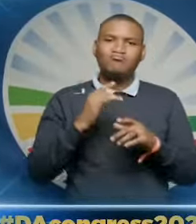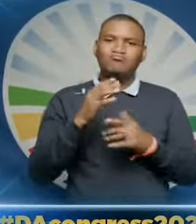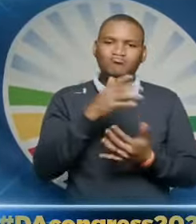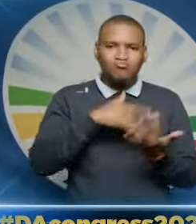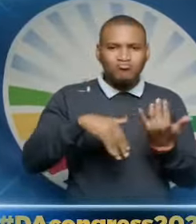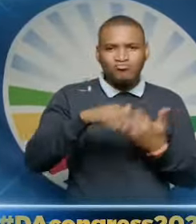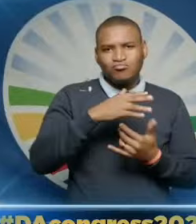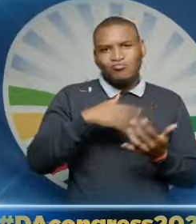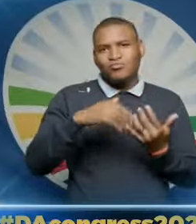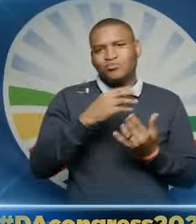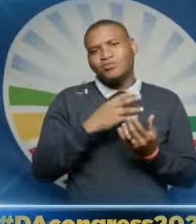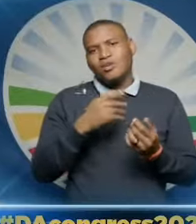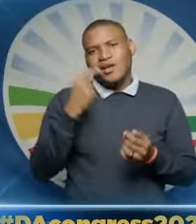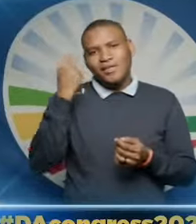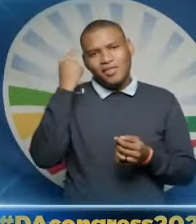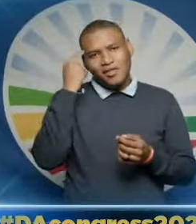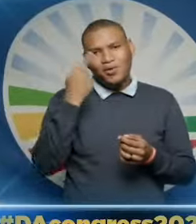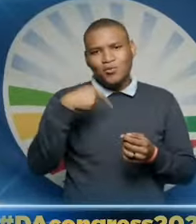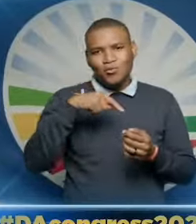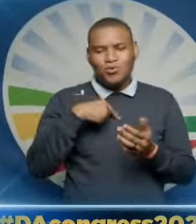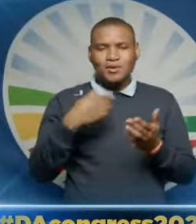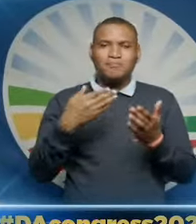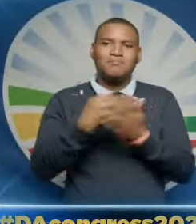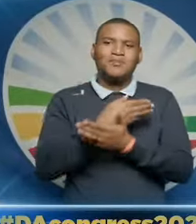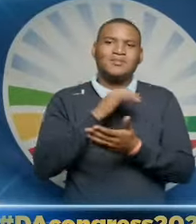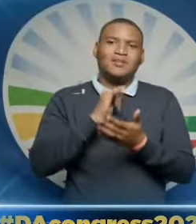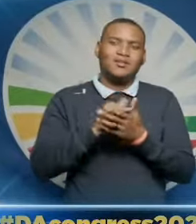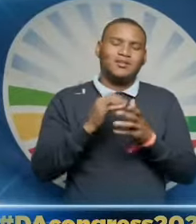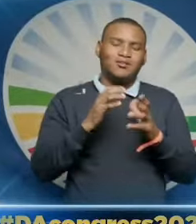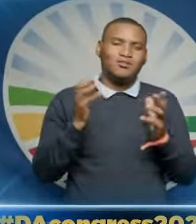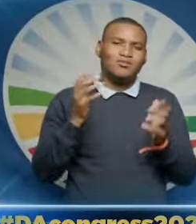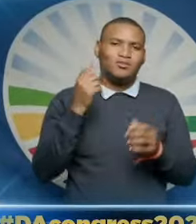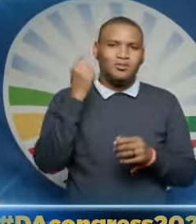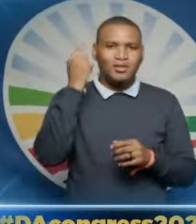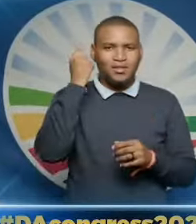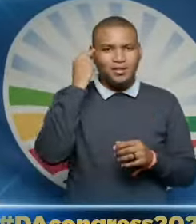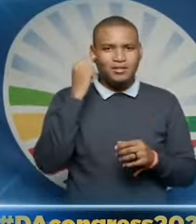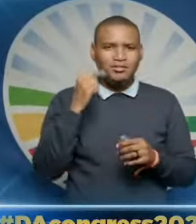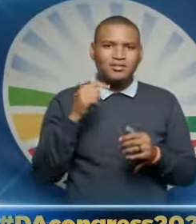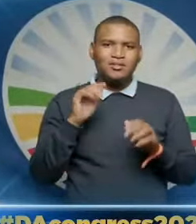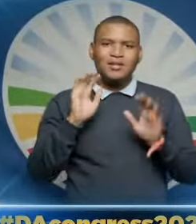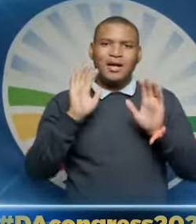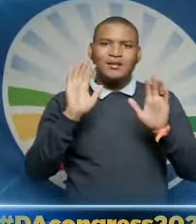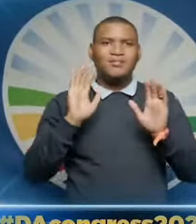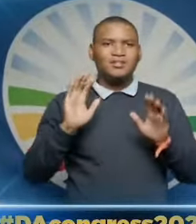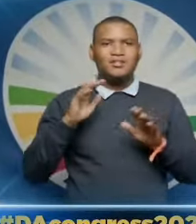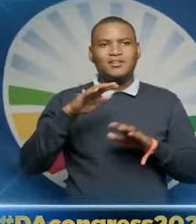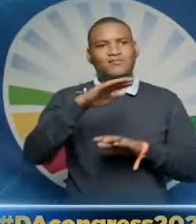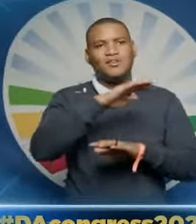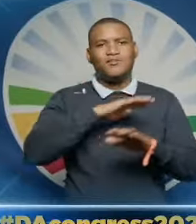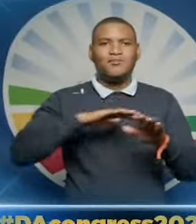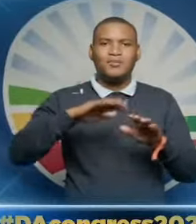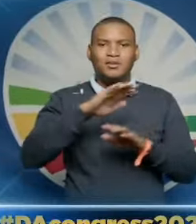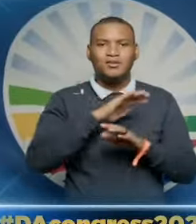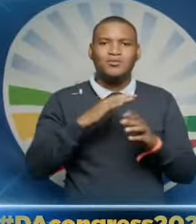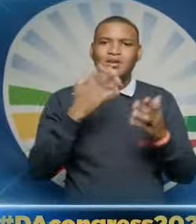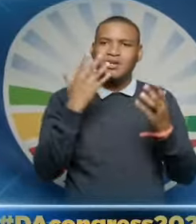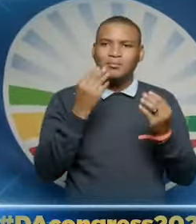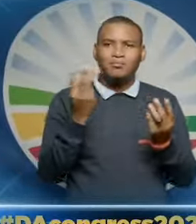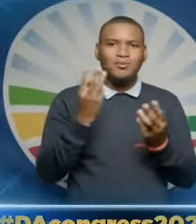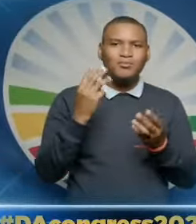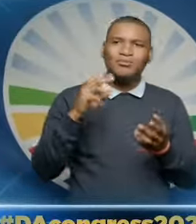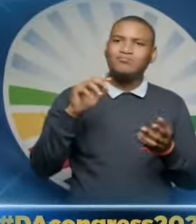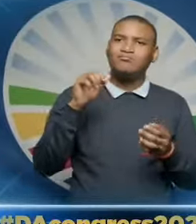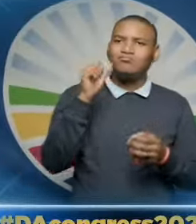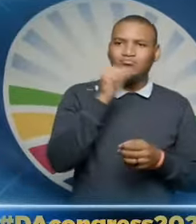quite significant, and I think we've all missed that quite a lot. So it's an amazing atmosphere here. We've had people performing earlier